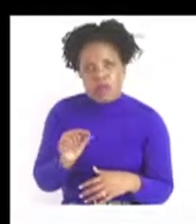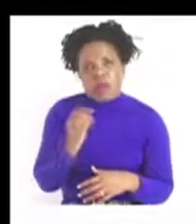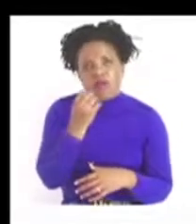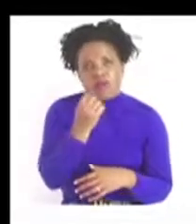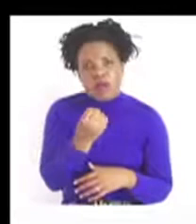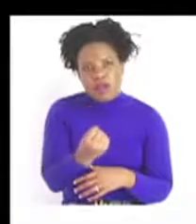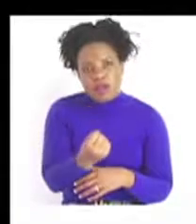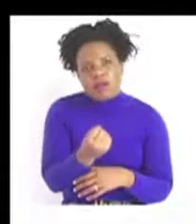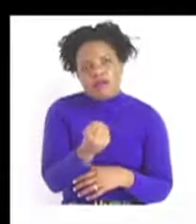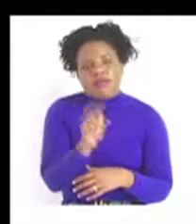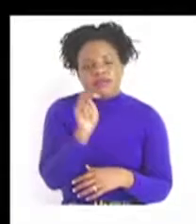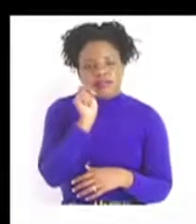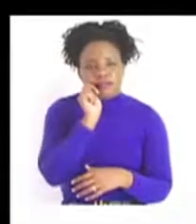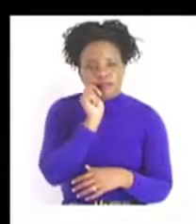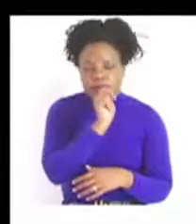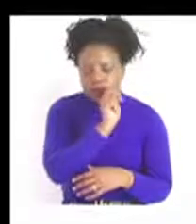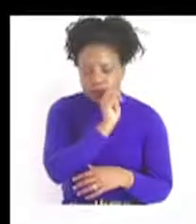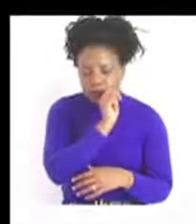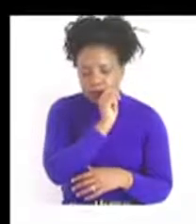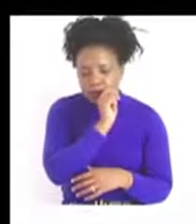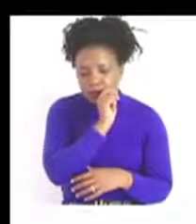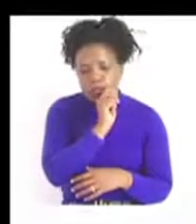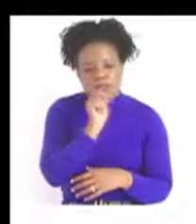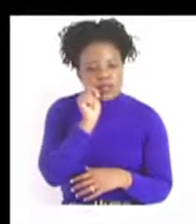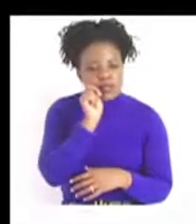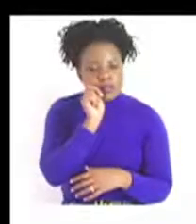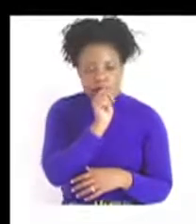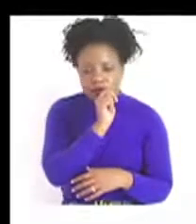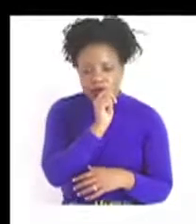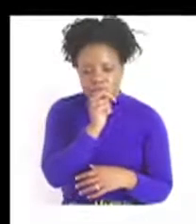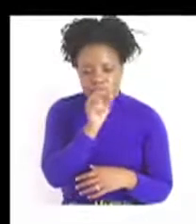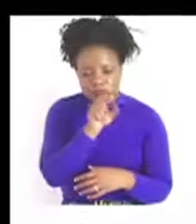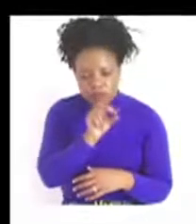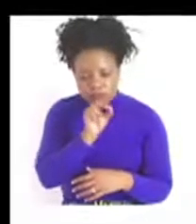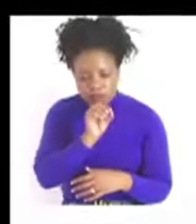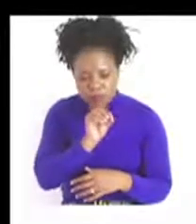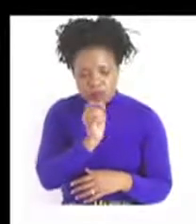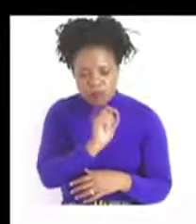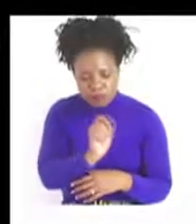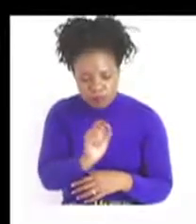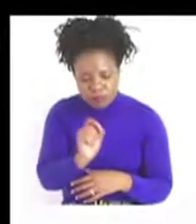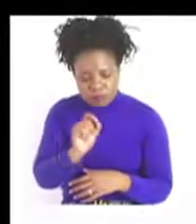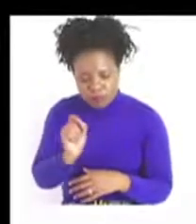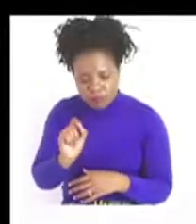form. Write the plural nouns on the lines.